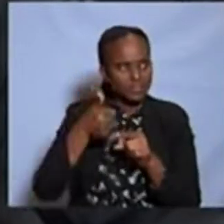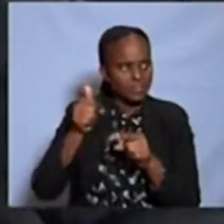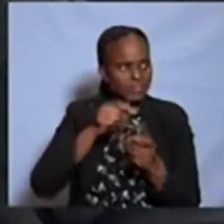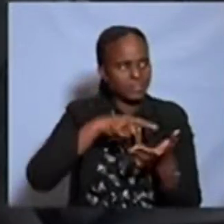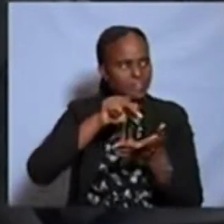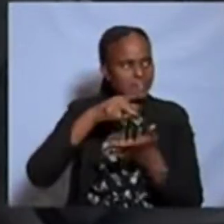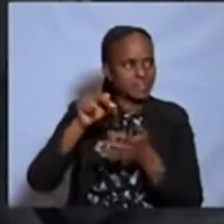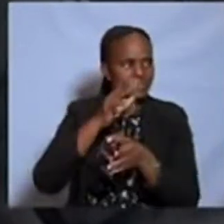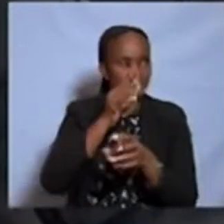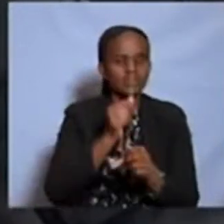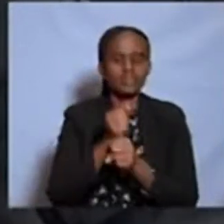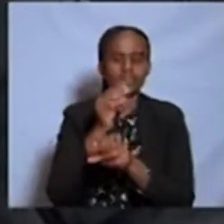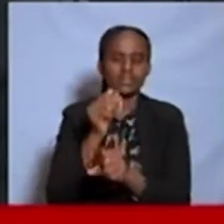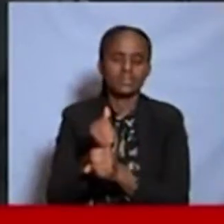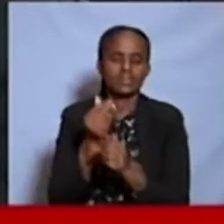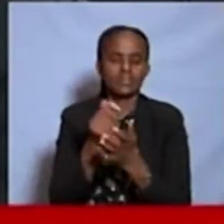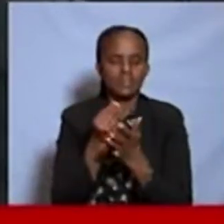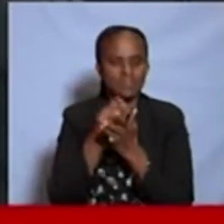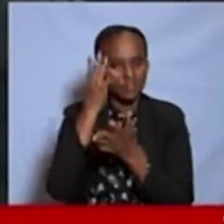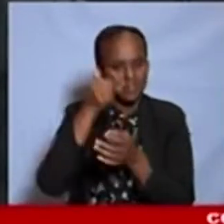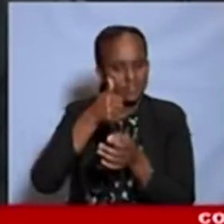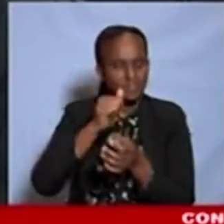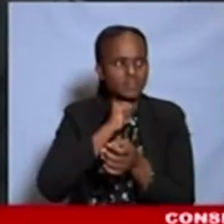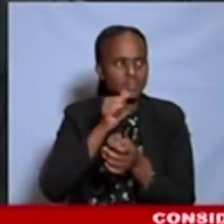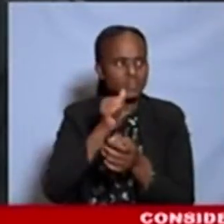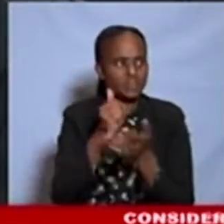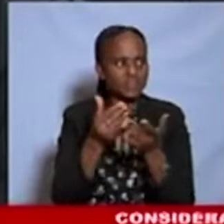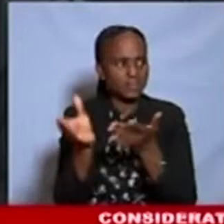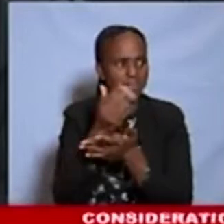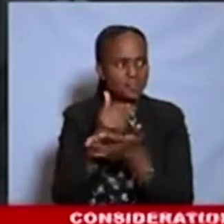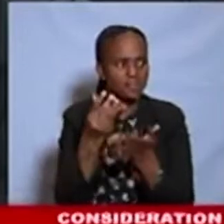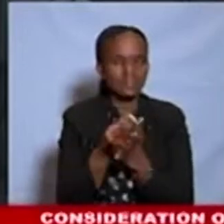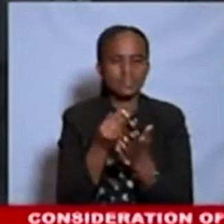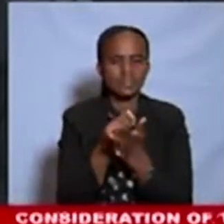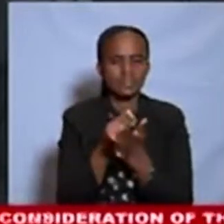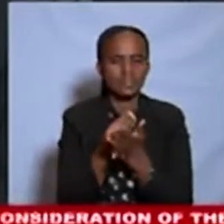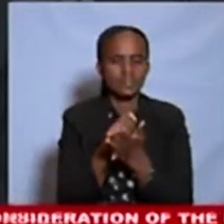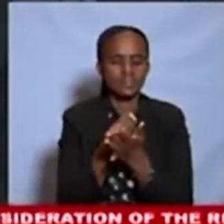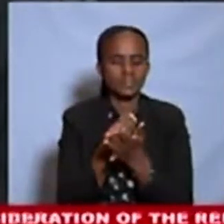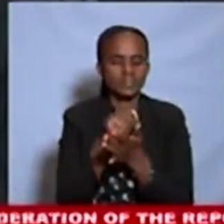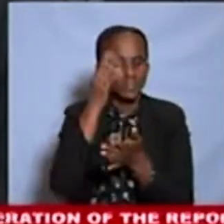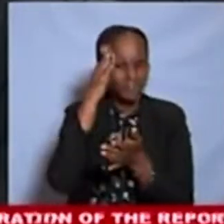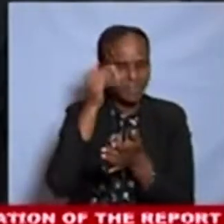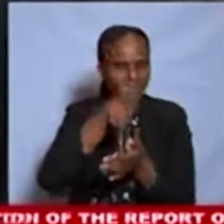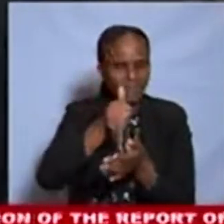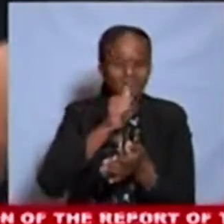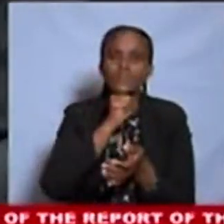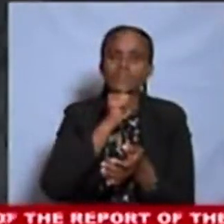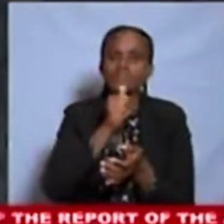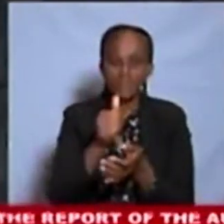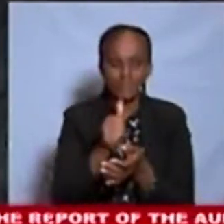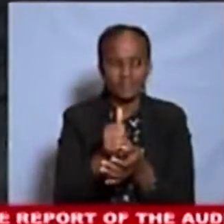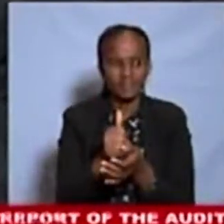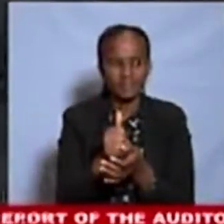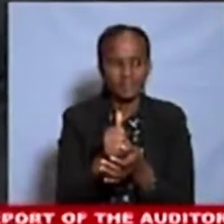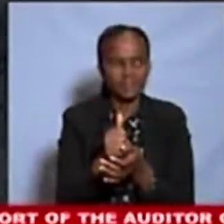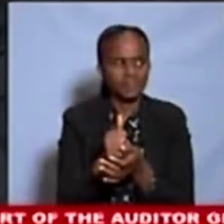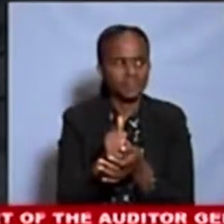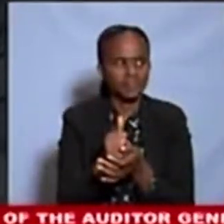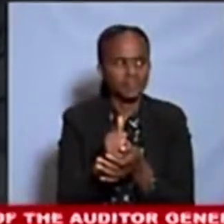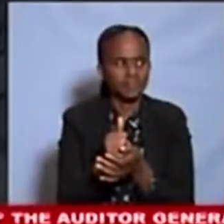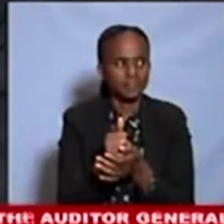paid. Why haven't you collected the money? Why haven't you